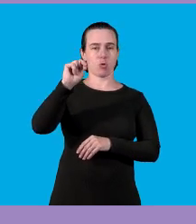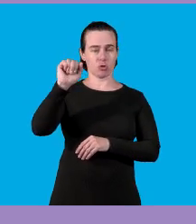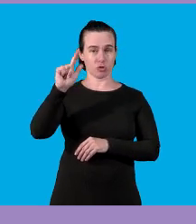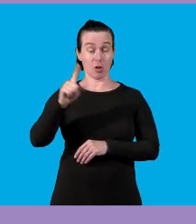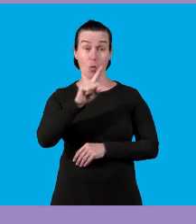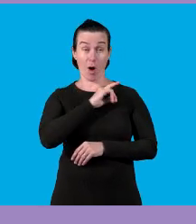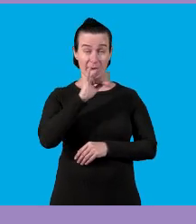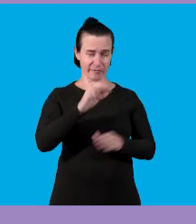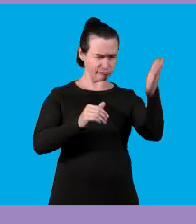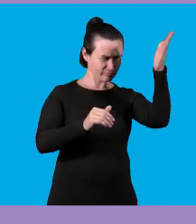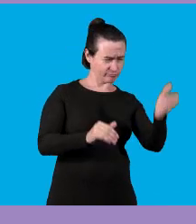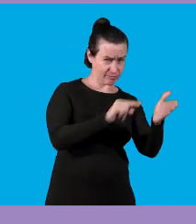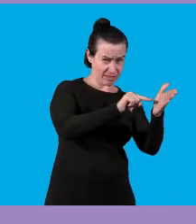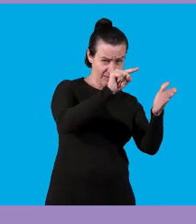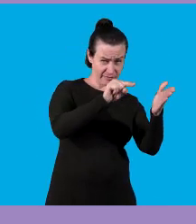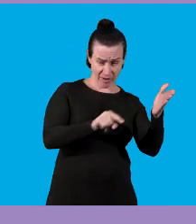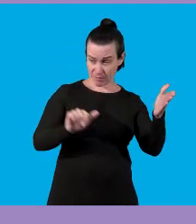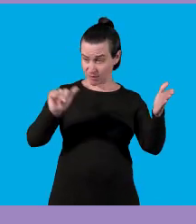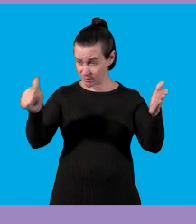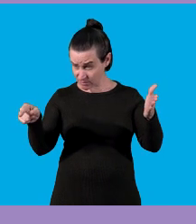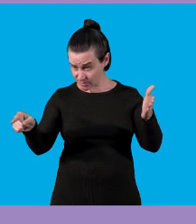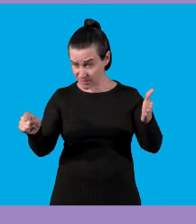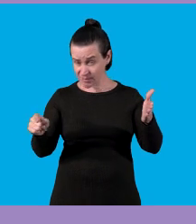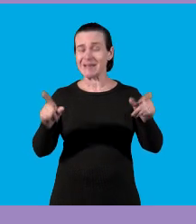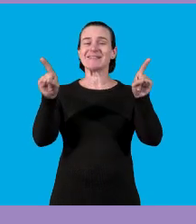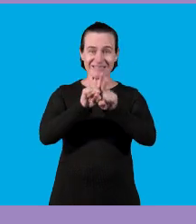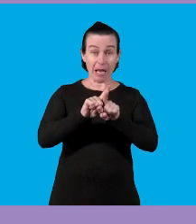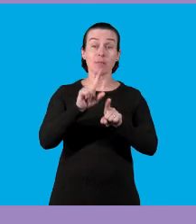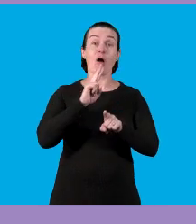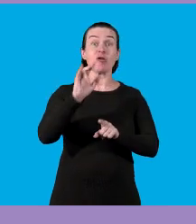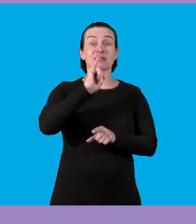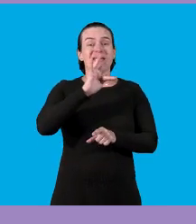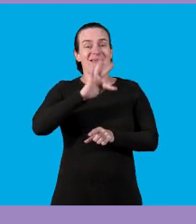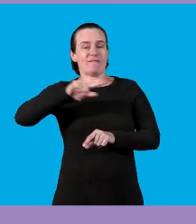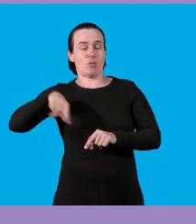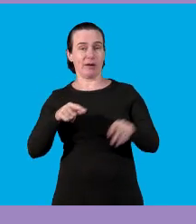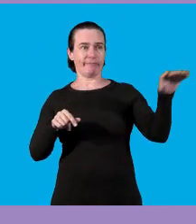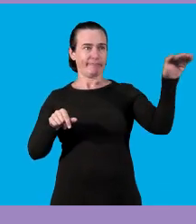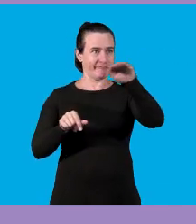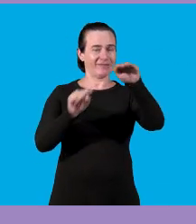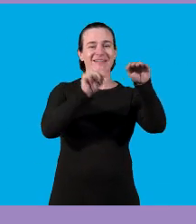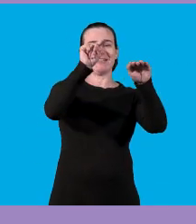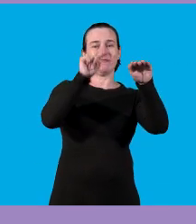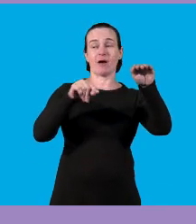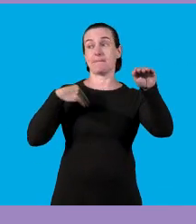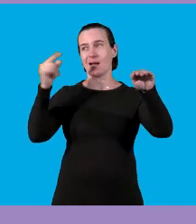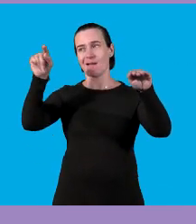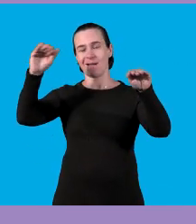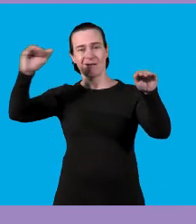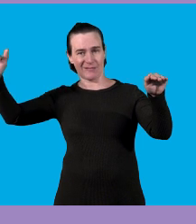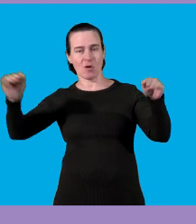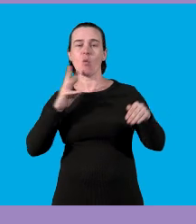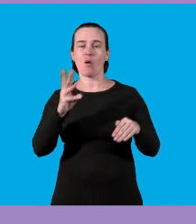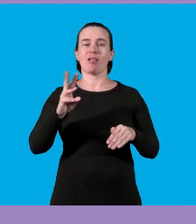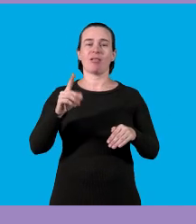because each side that we divide, we're going to get the same ratio. So all corresponding sides are